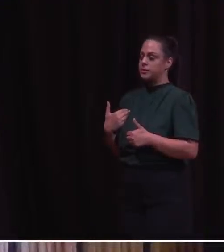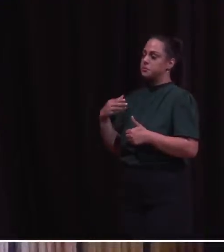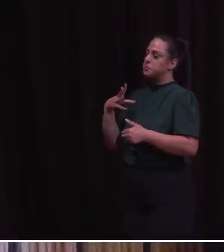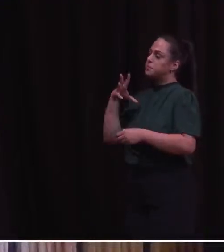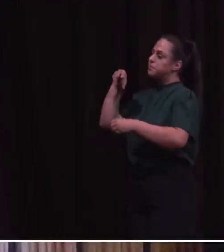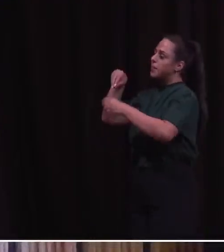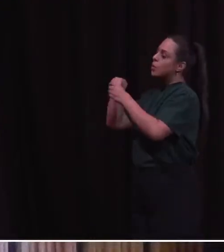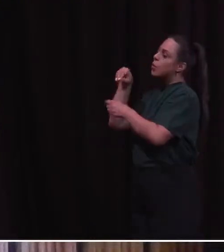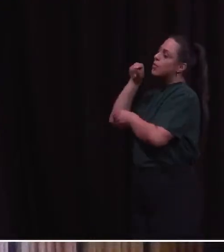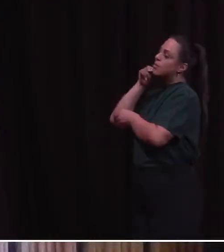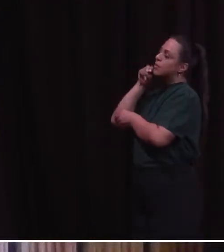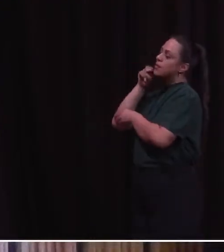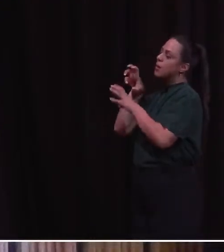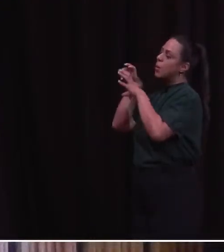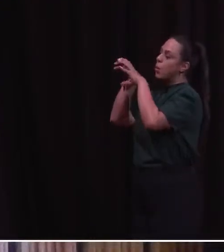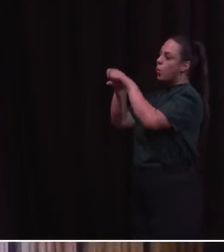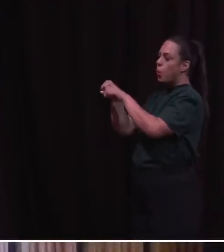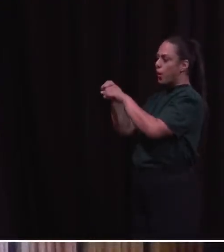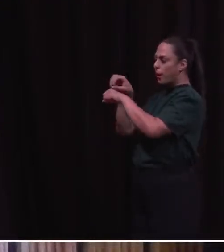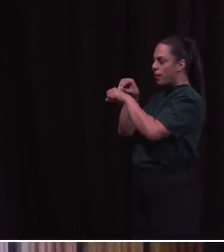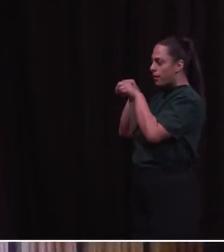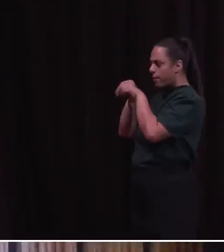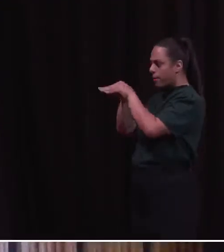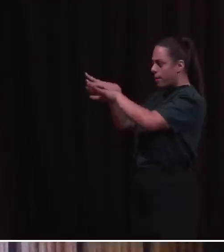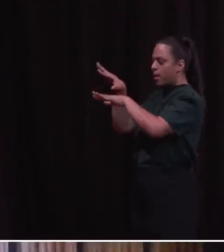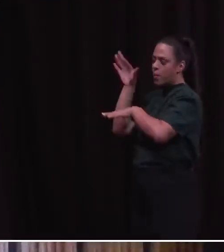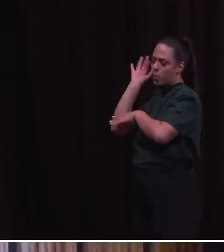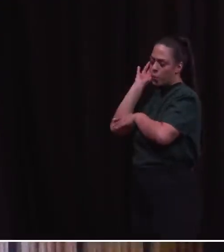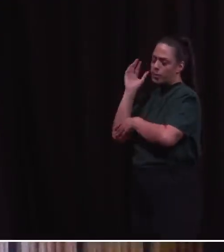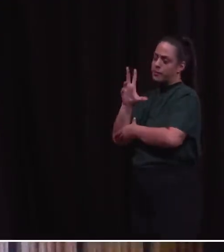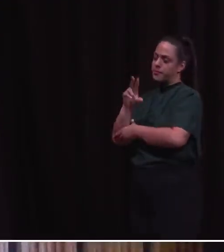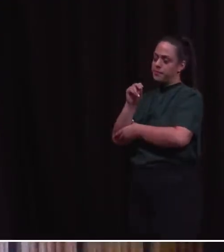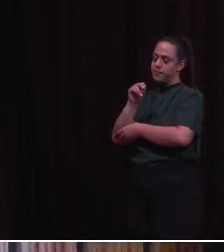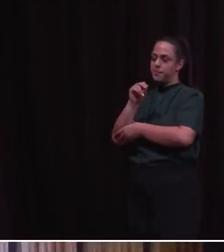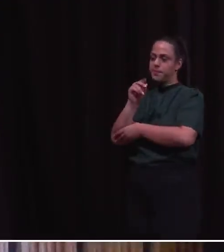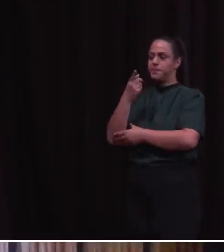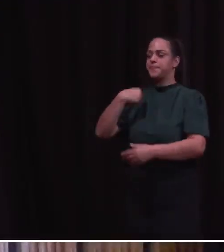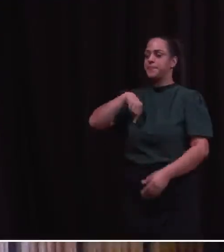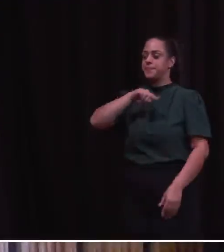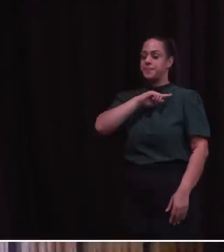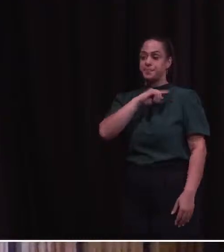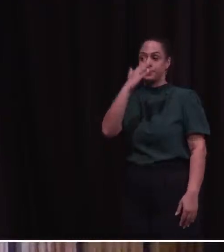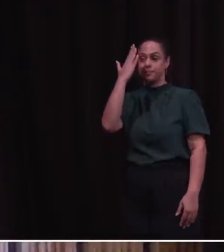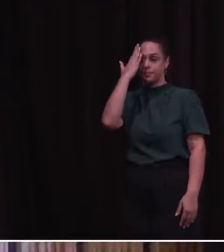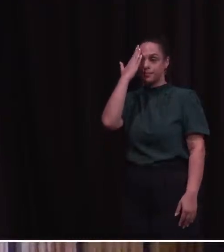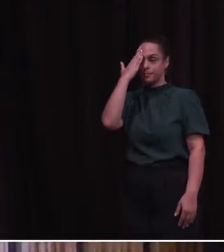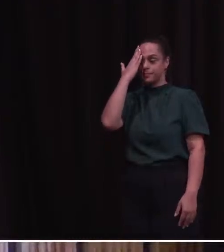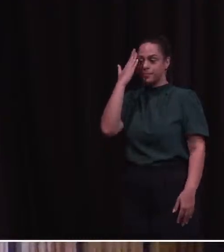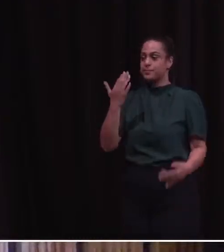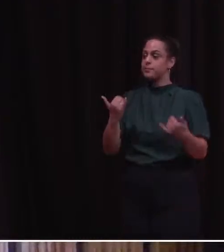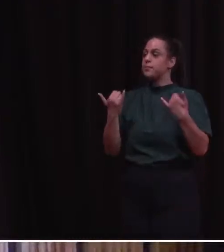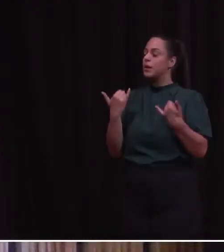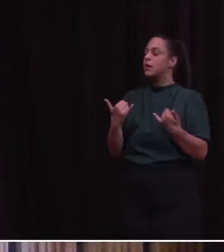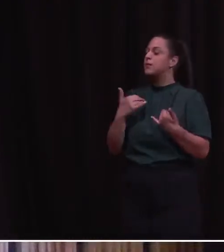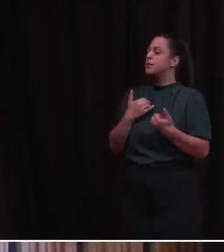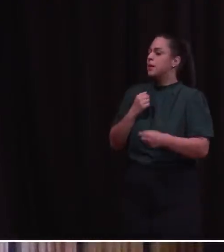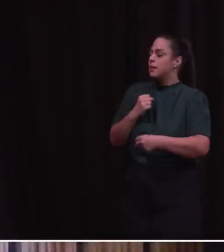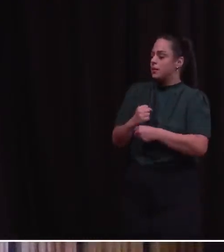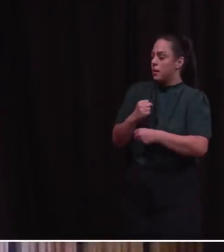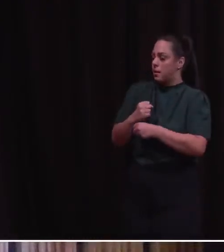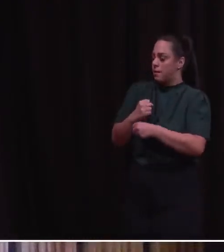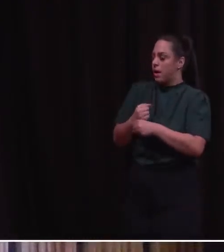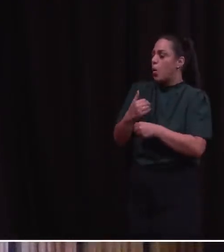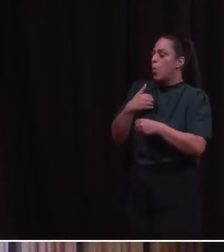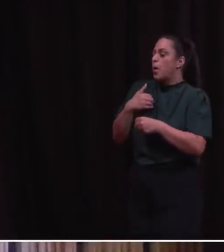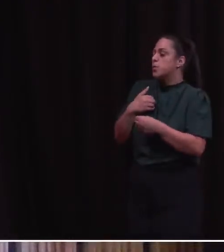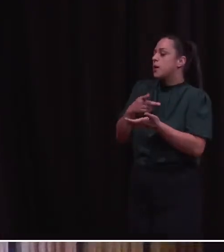Not women, but you know that today, those who will get jobs, those who will make money, are the people who have